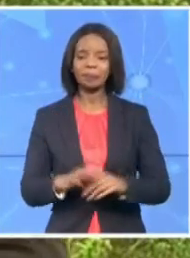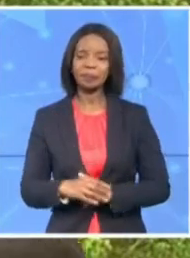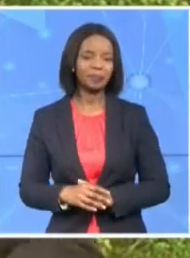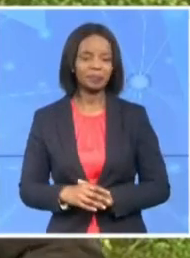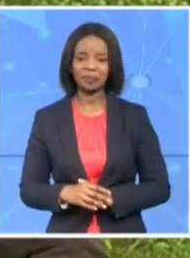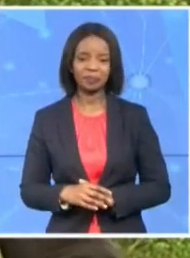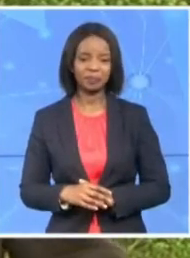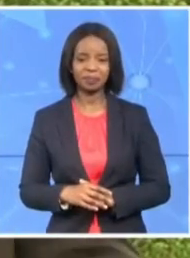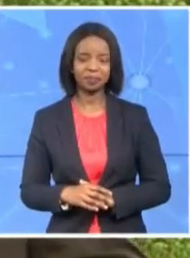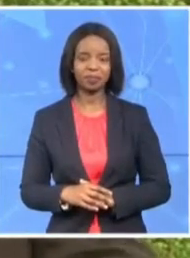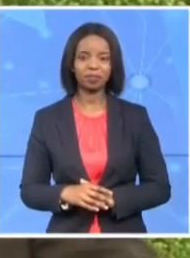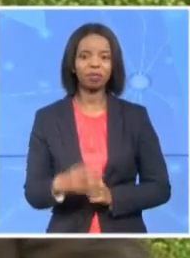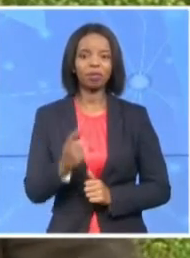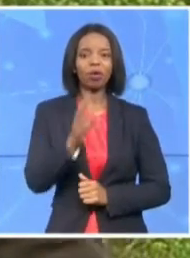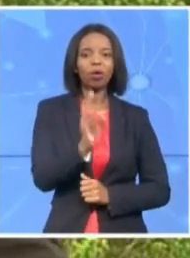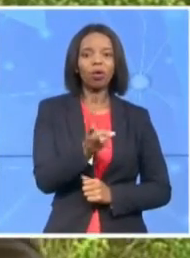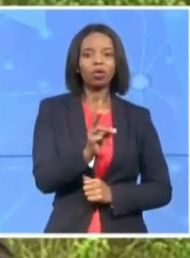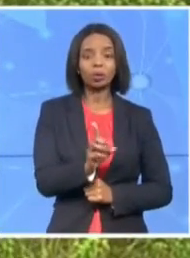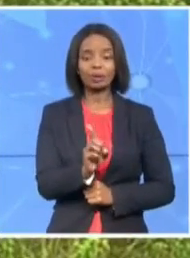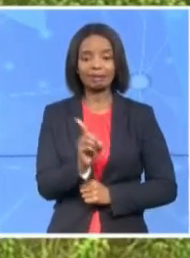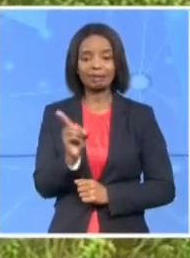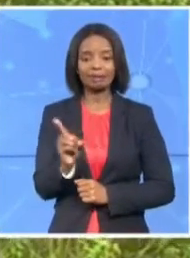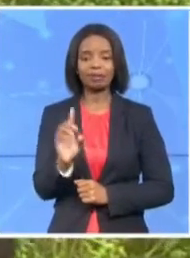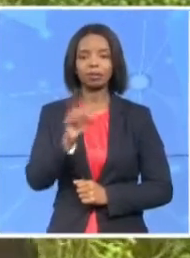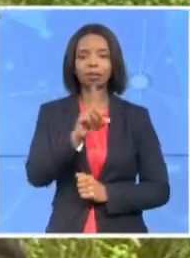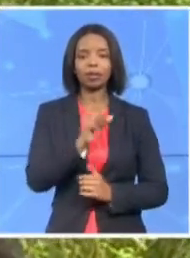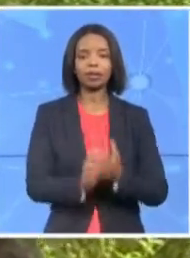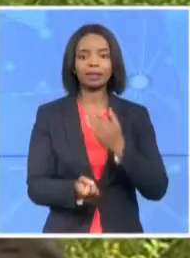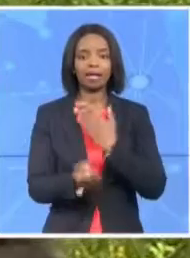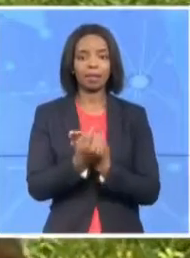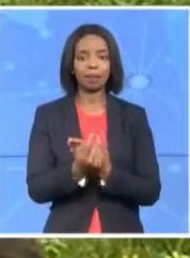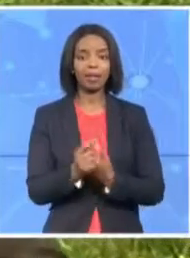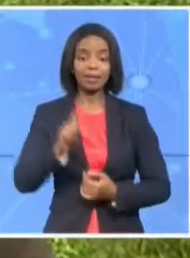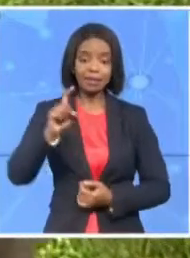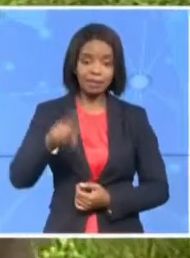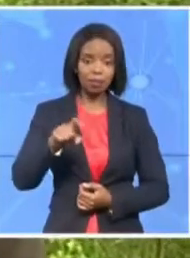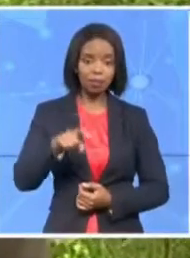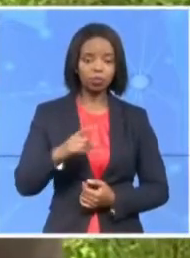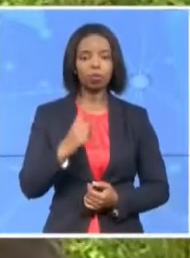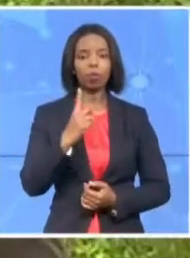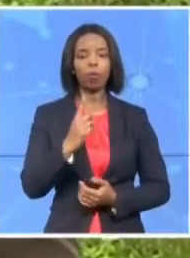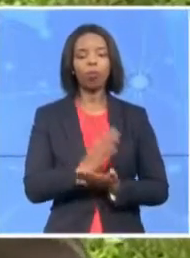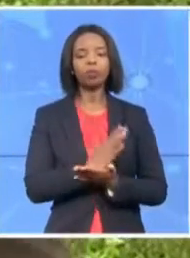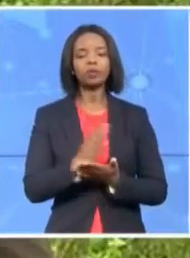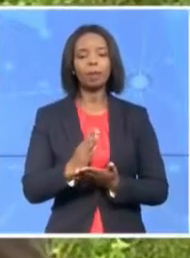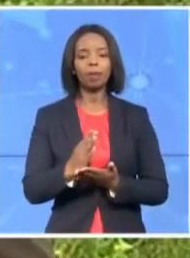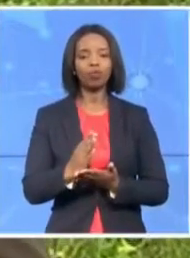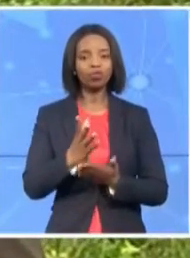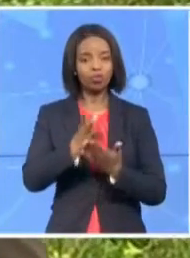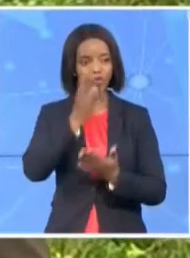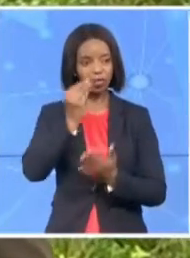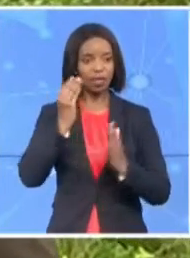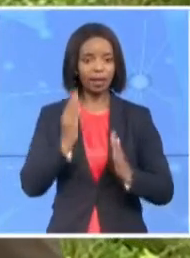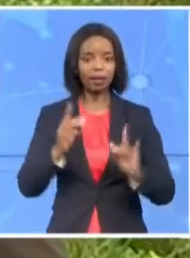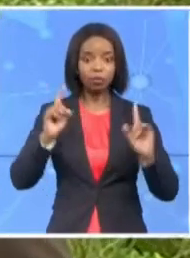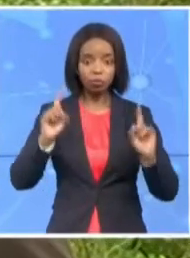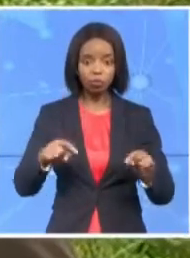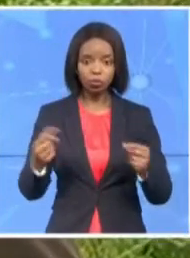happening here. They were supposed to be, some of the learners were supposed to be coming here, but because of vandalism that has been happening